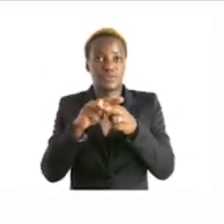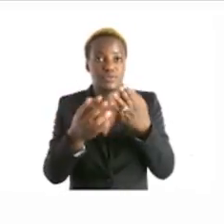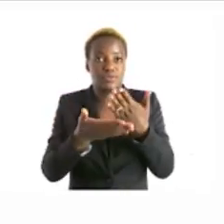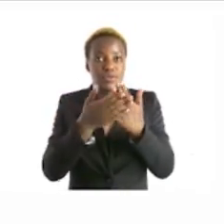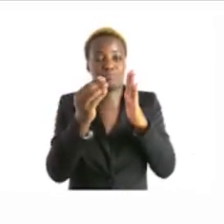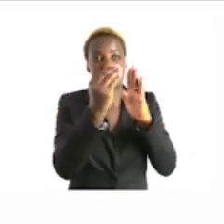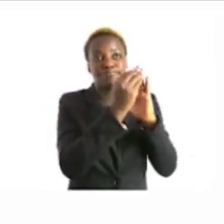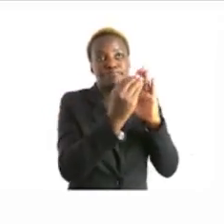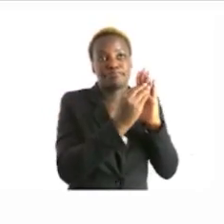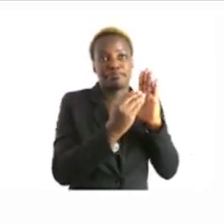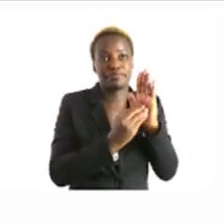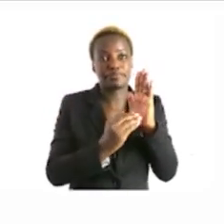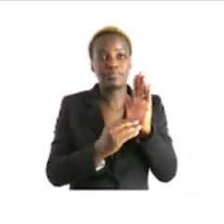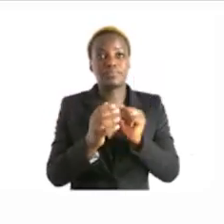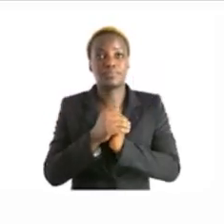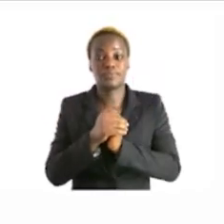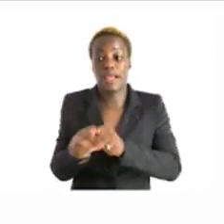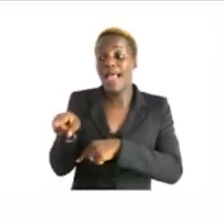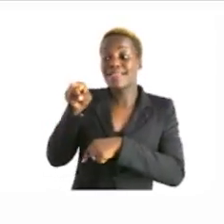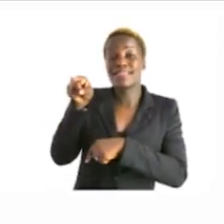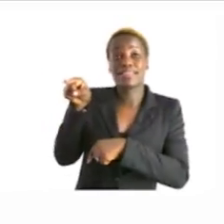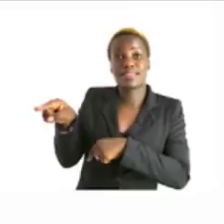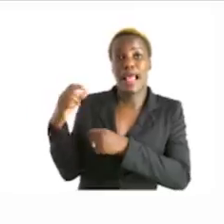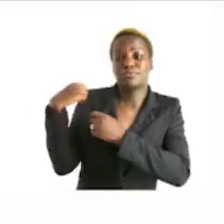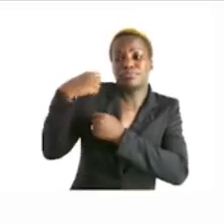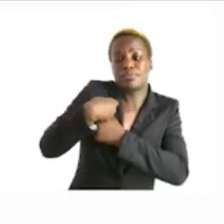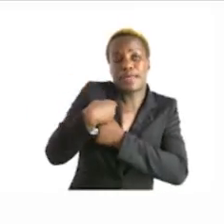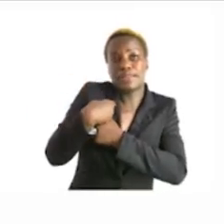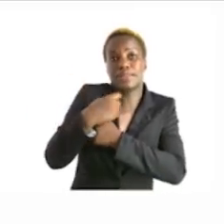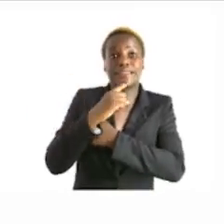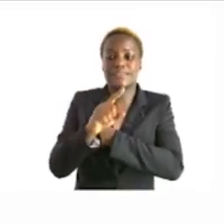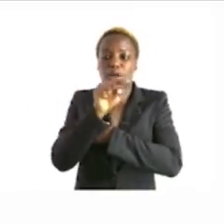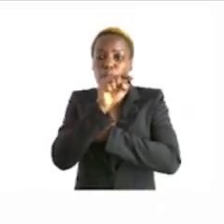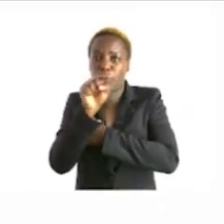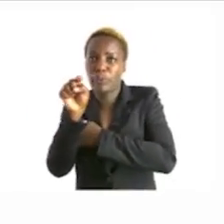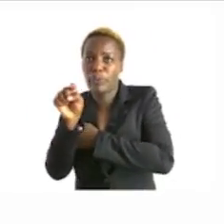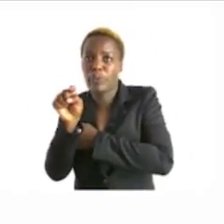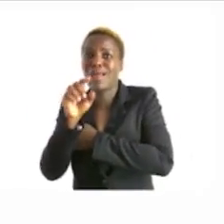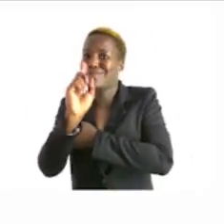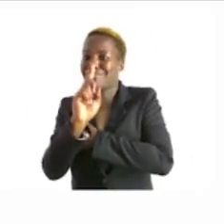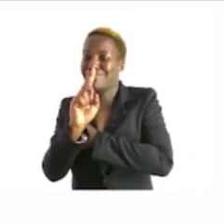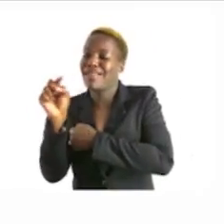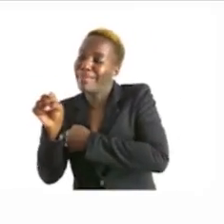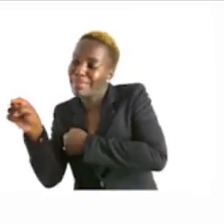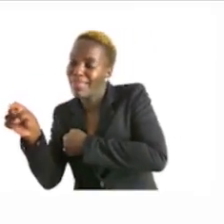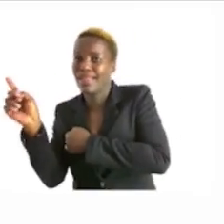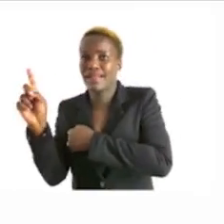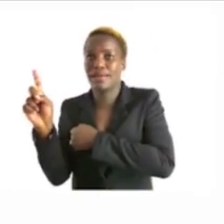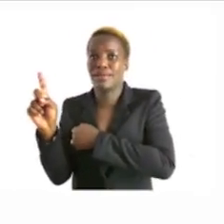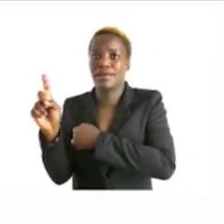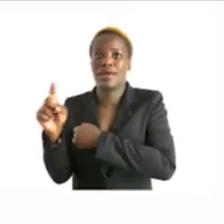the first sentence that back is da da da da da da da is blue